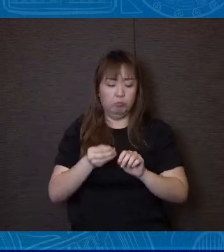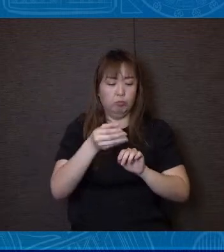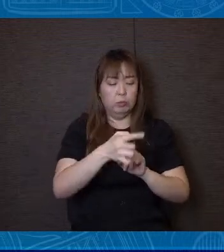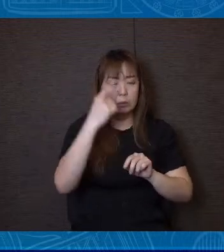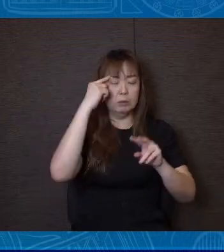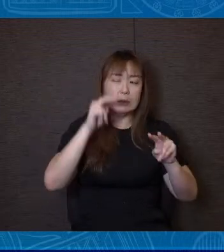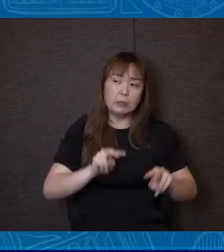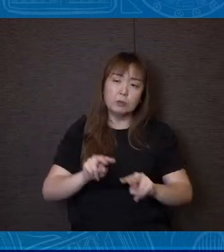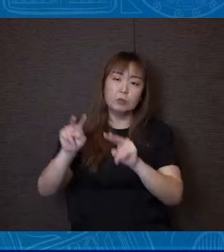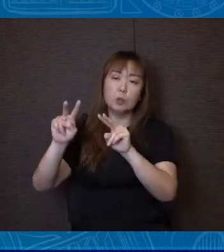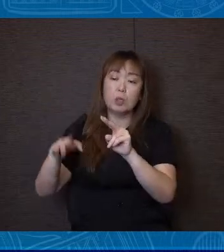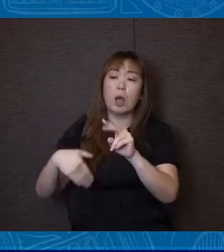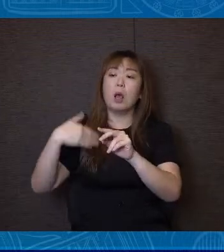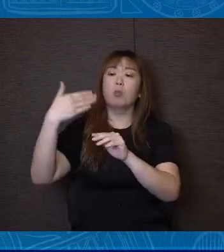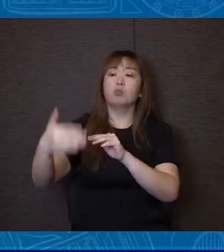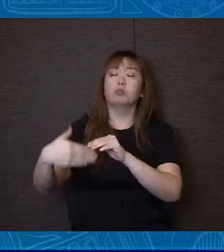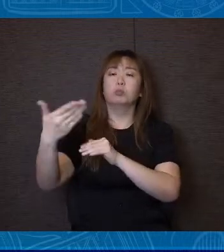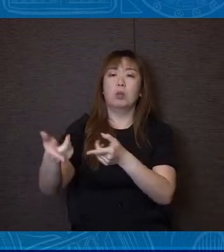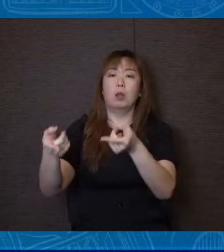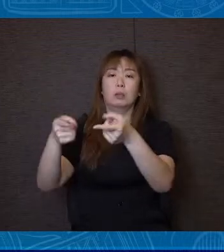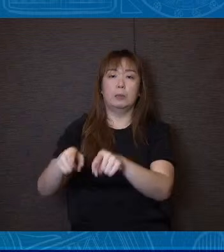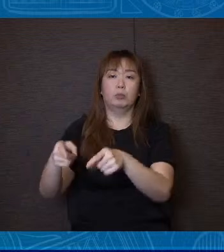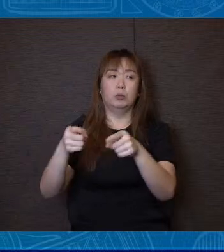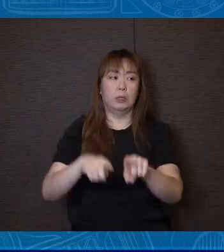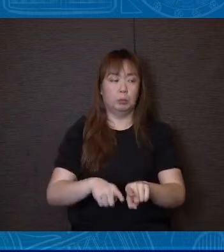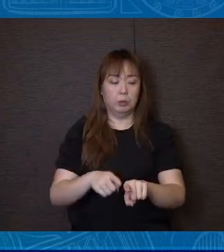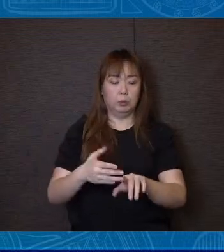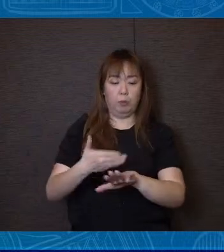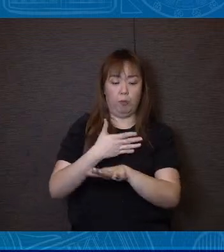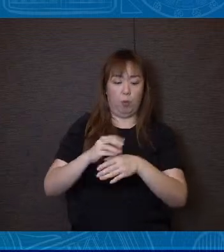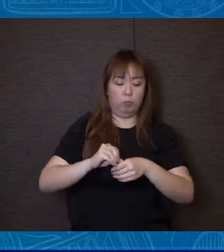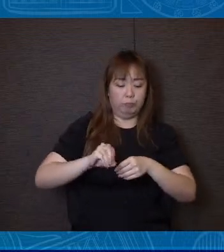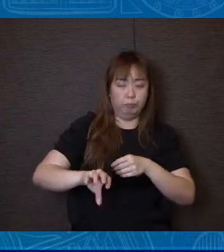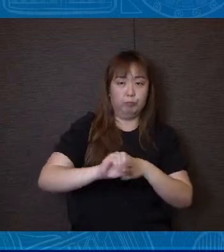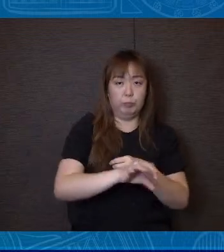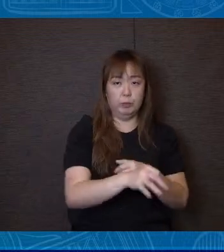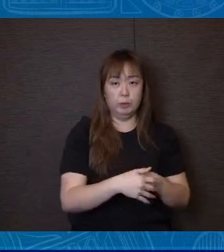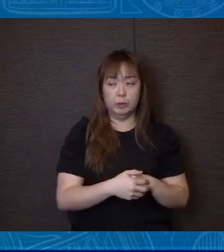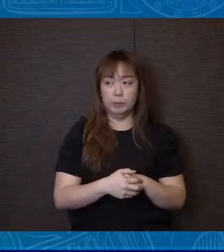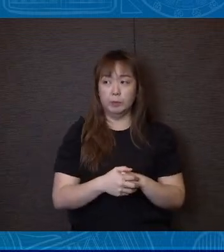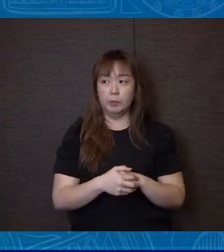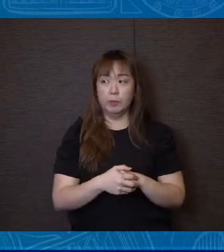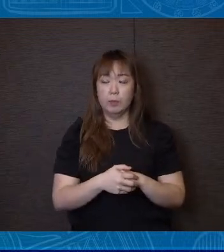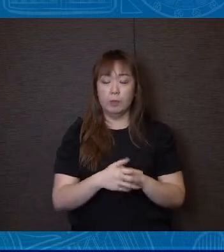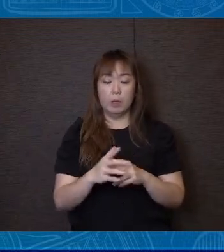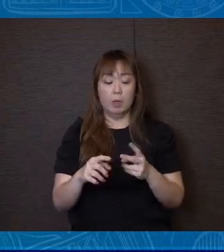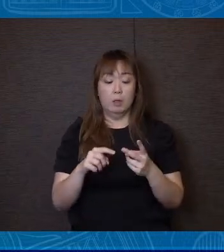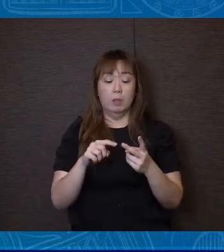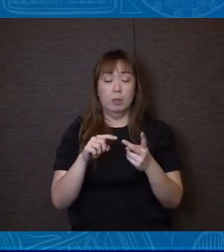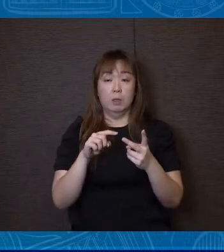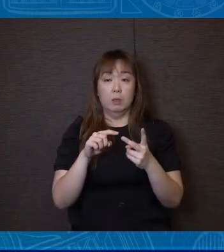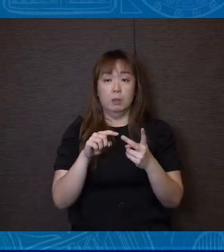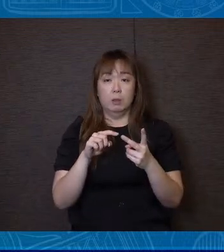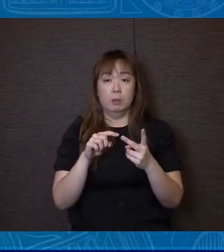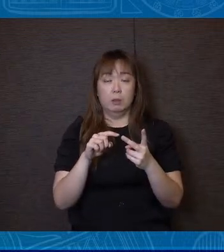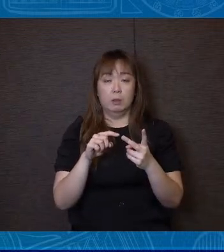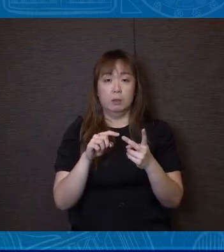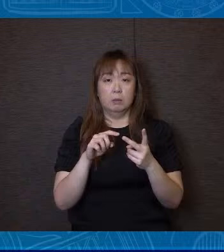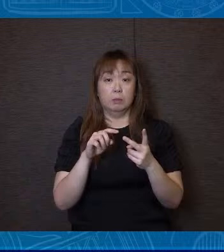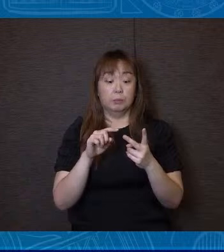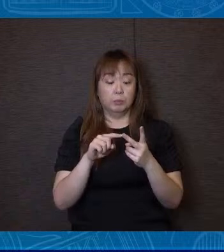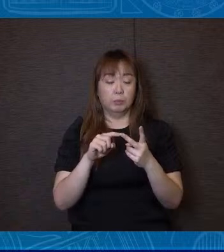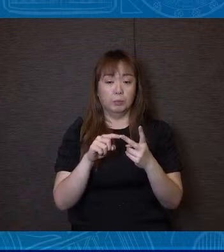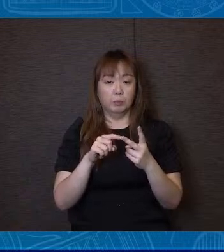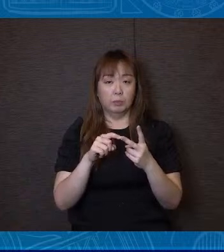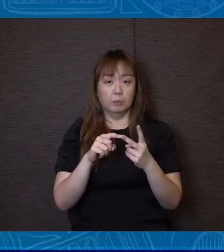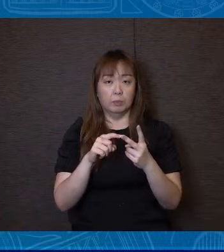And it's fairly crucial that you have this information upfront when you're planning at the start. The second one is you need to be able to